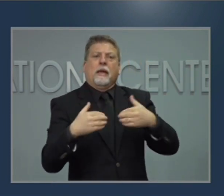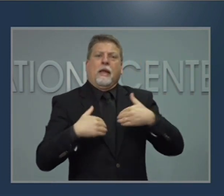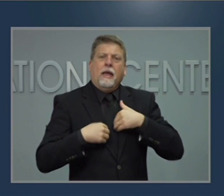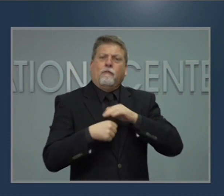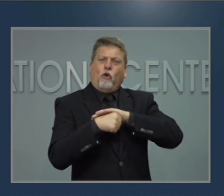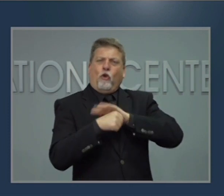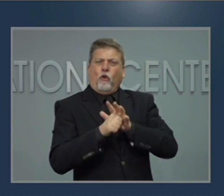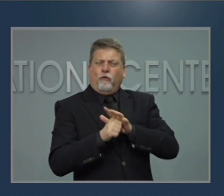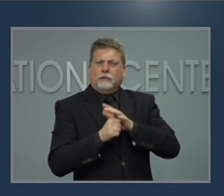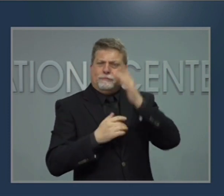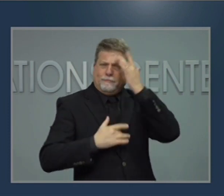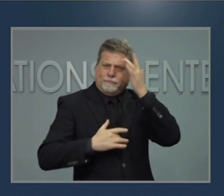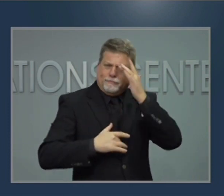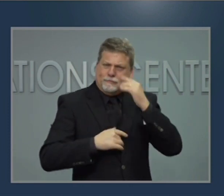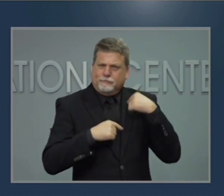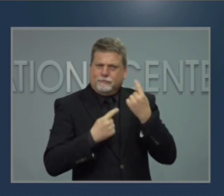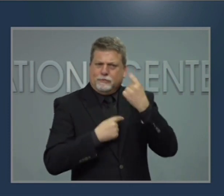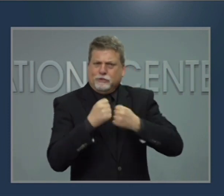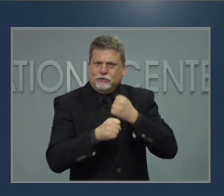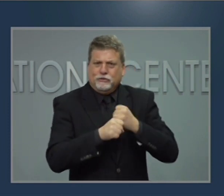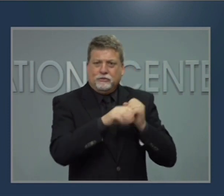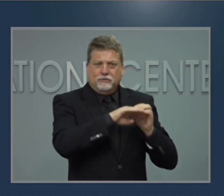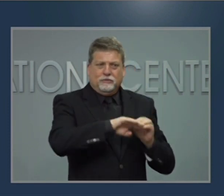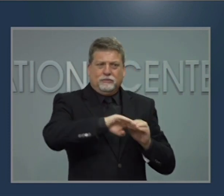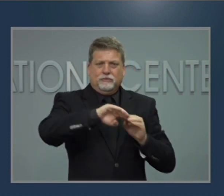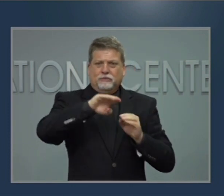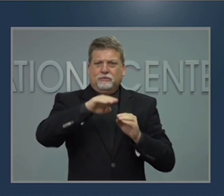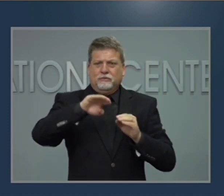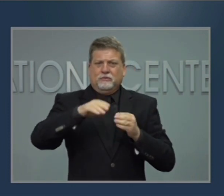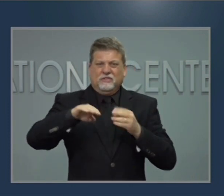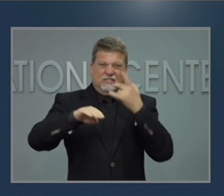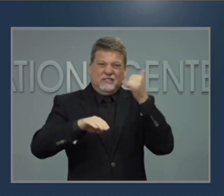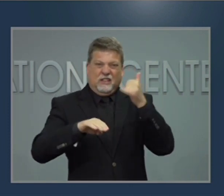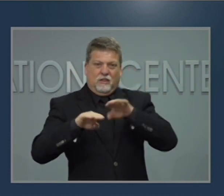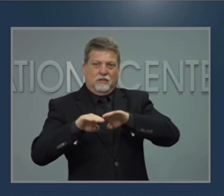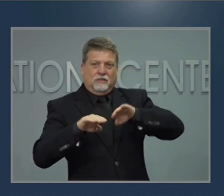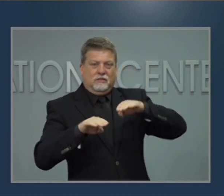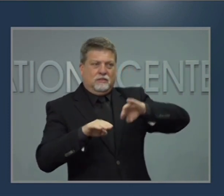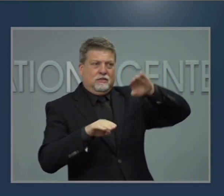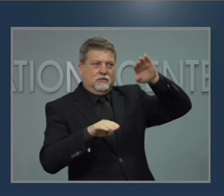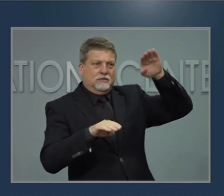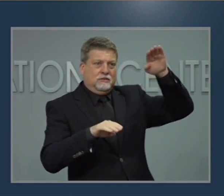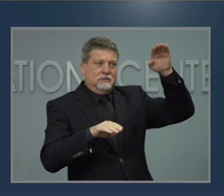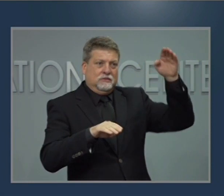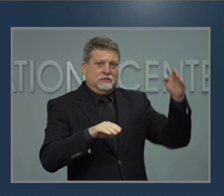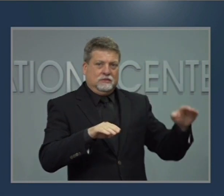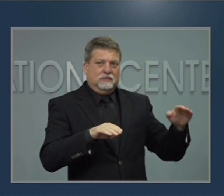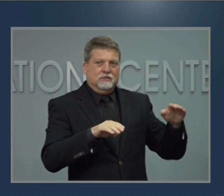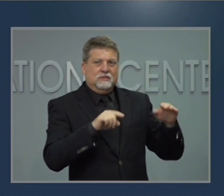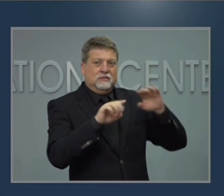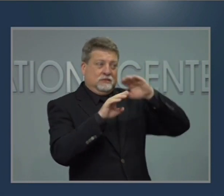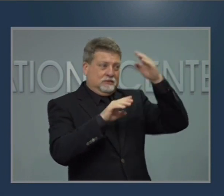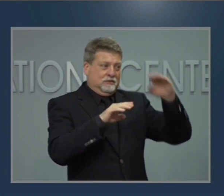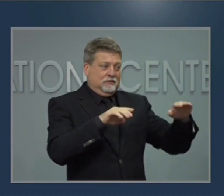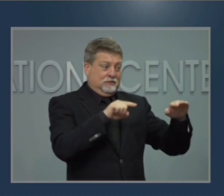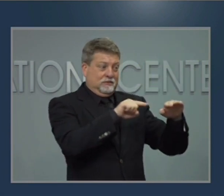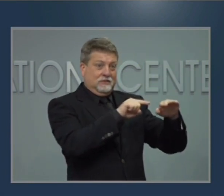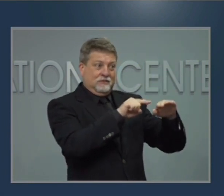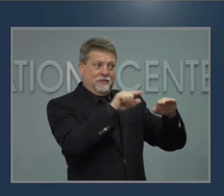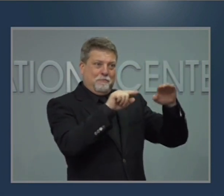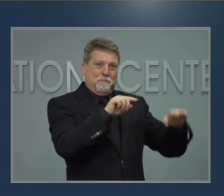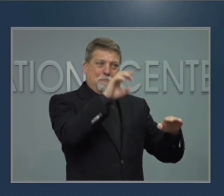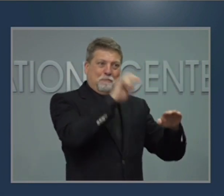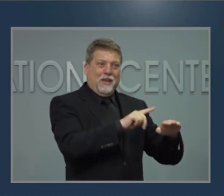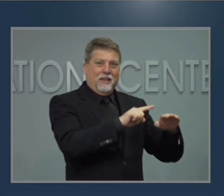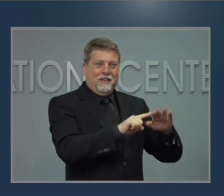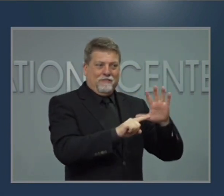COVID-like symptoms over the past year. And you can see when looking at that yellow line, we are getting close to our baseline, which is good news.